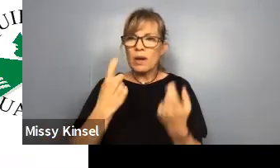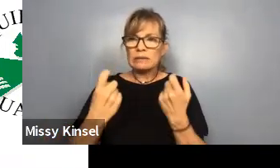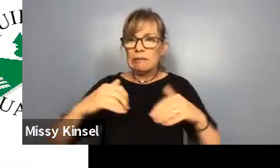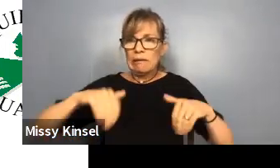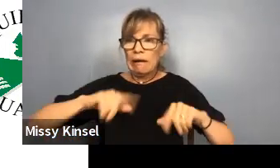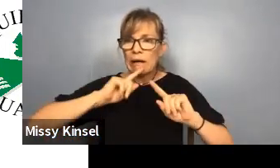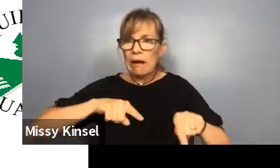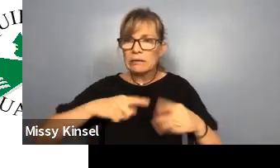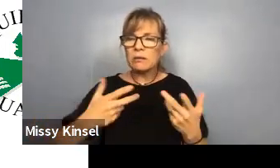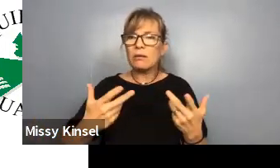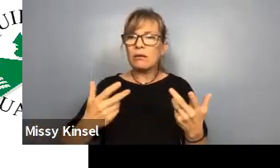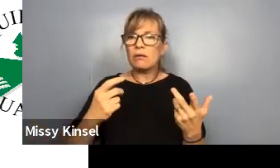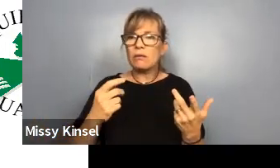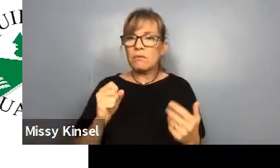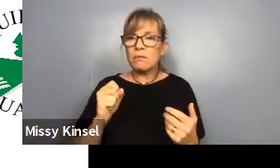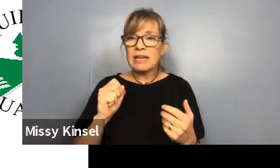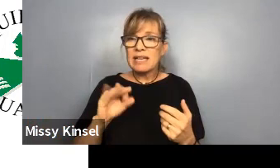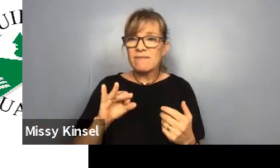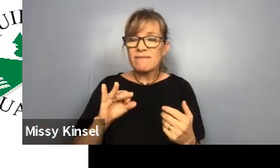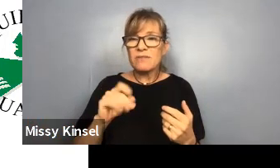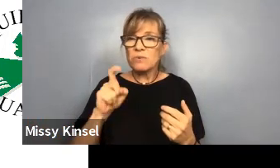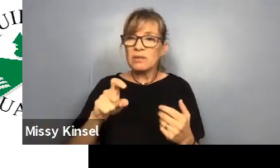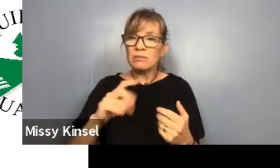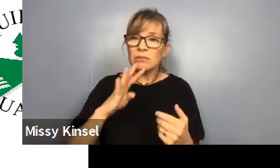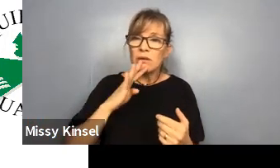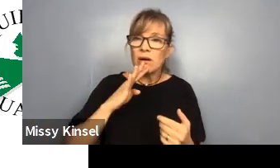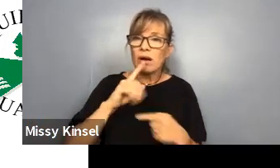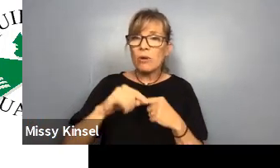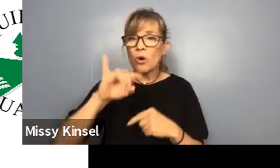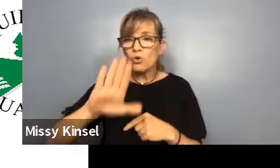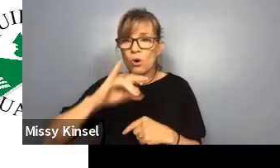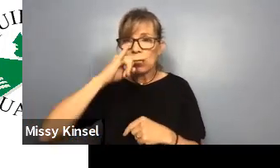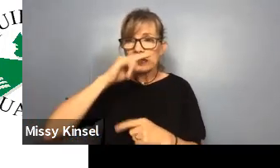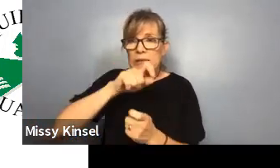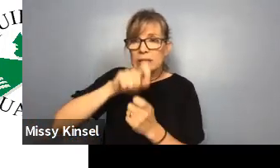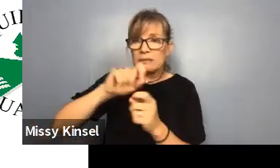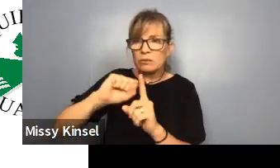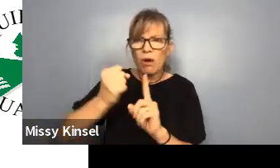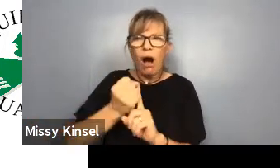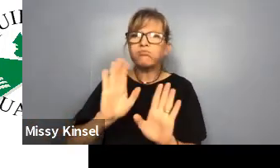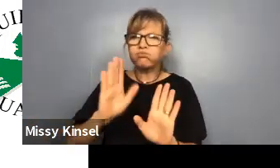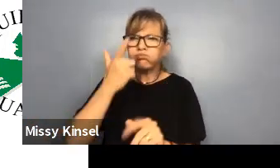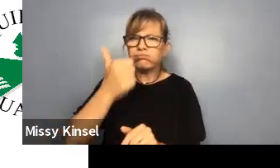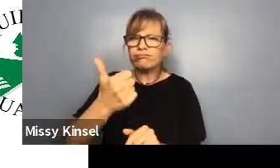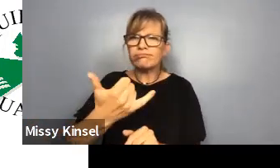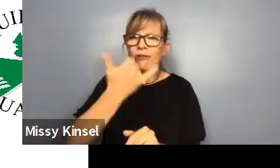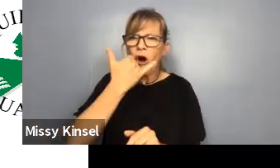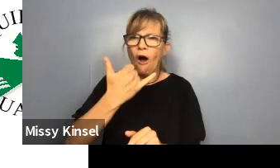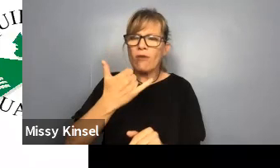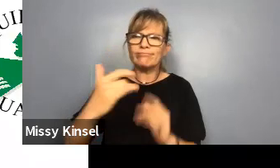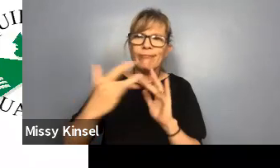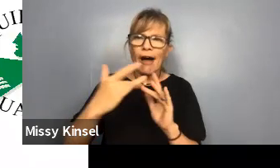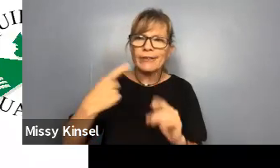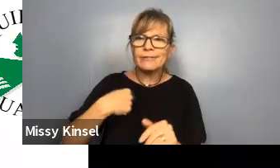answered, or if you need to discuss your child's situation, please feel free to contact